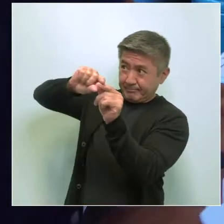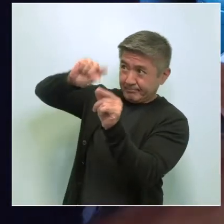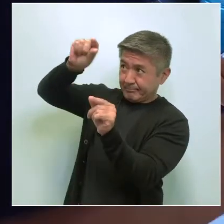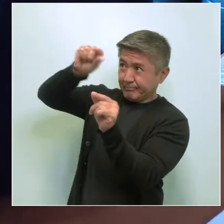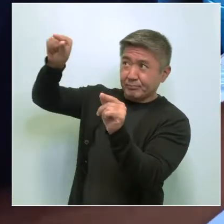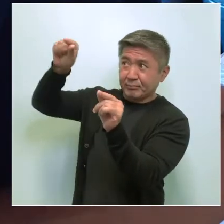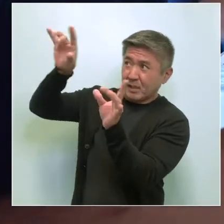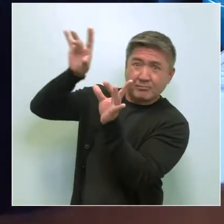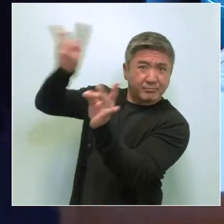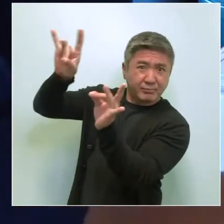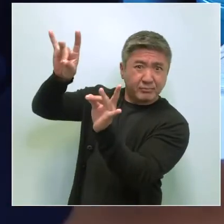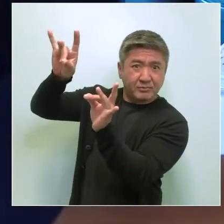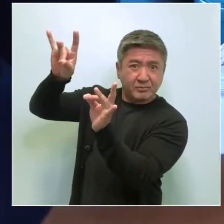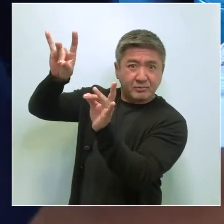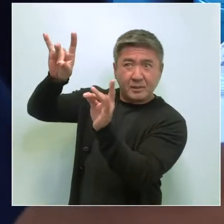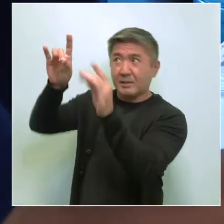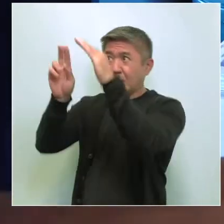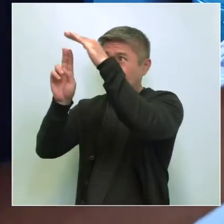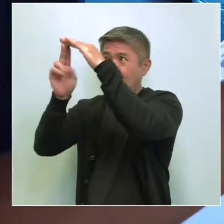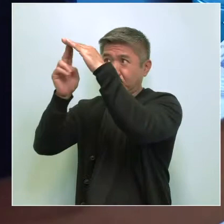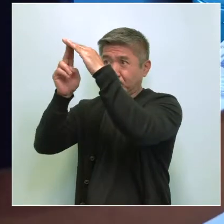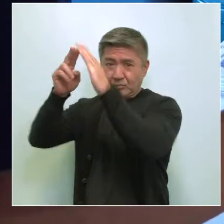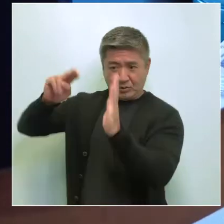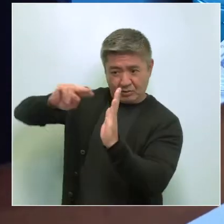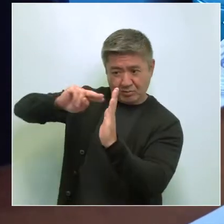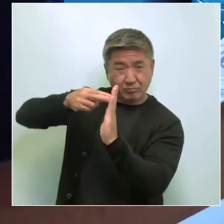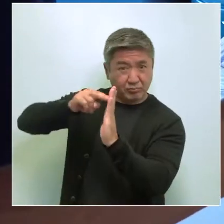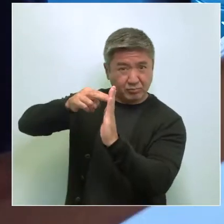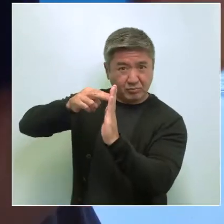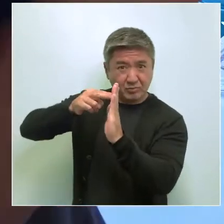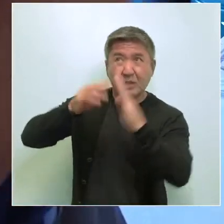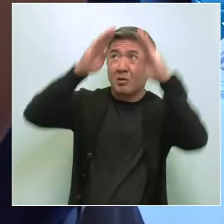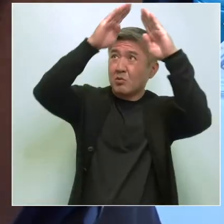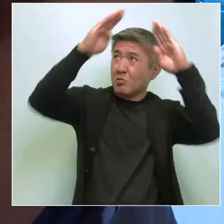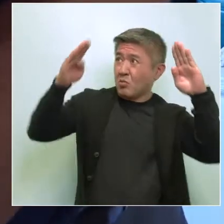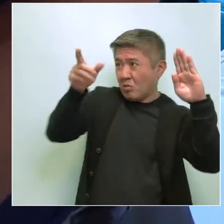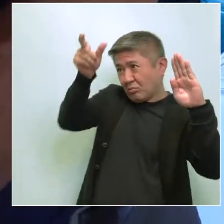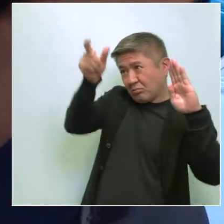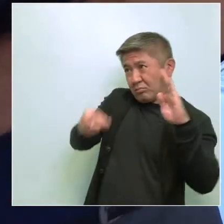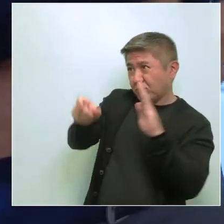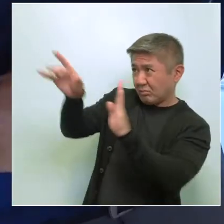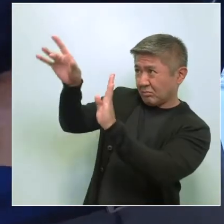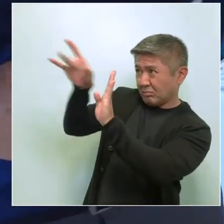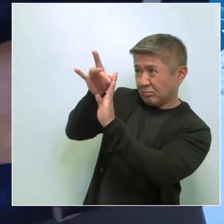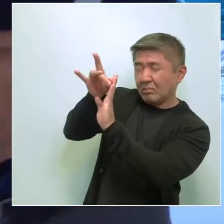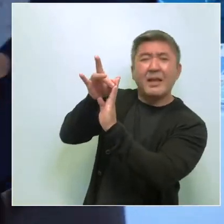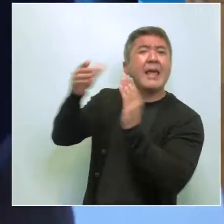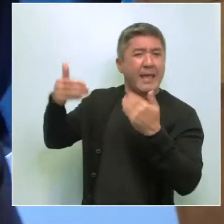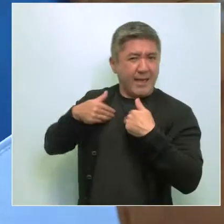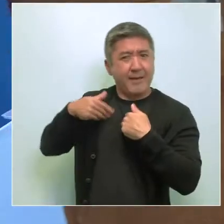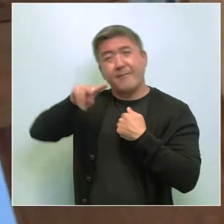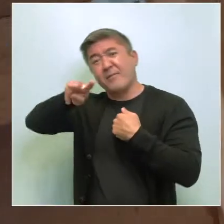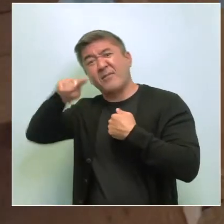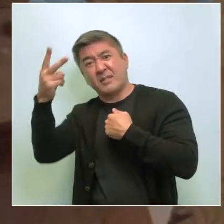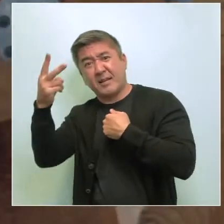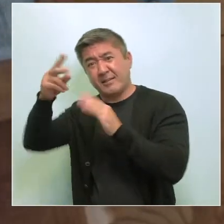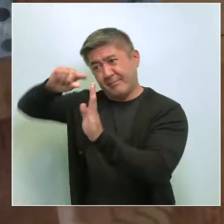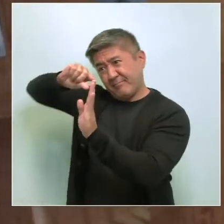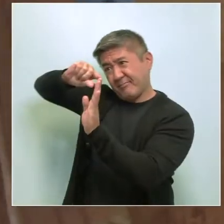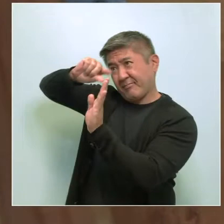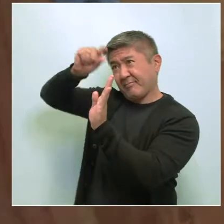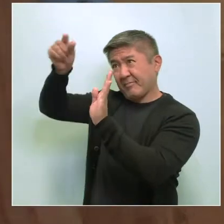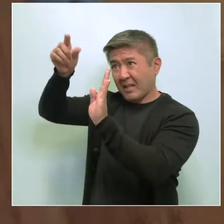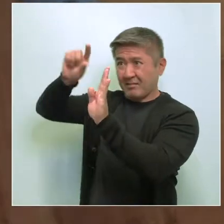the roof to the wall. This is for a single wall house. They also make this Hawaii plantation tie